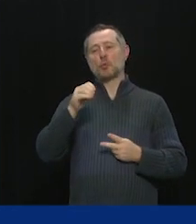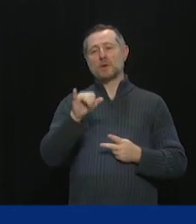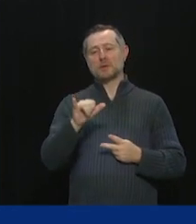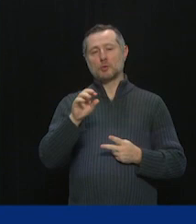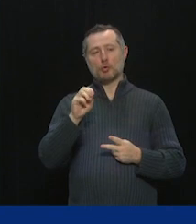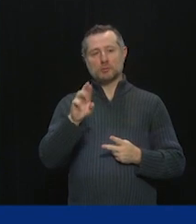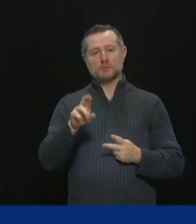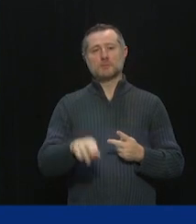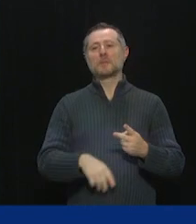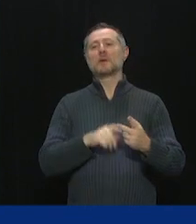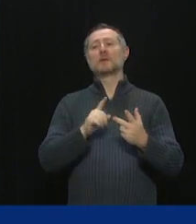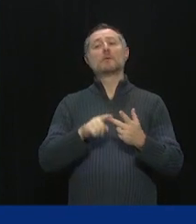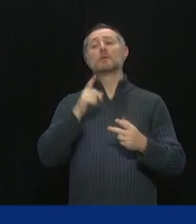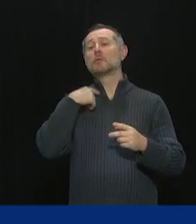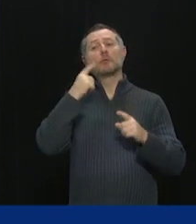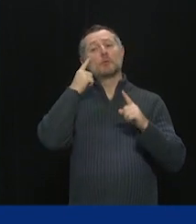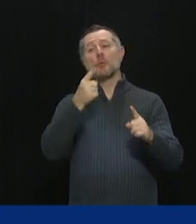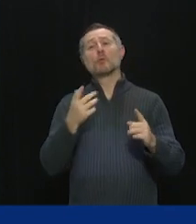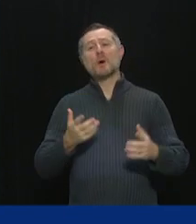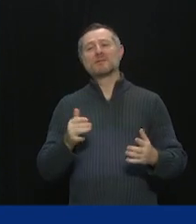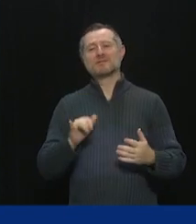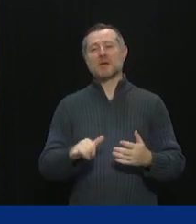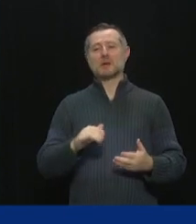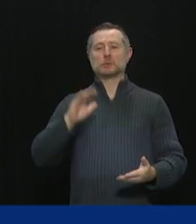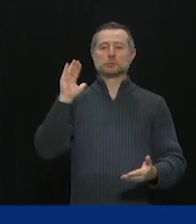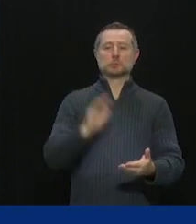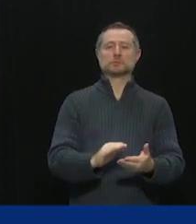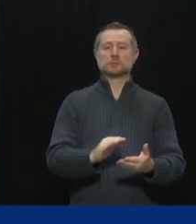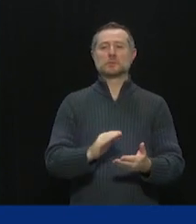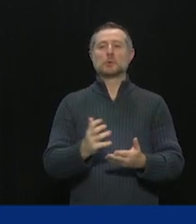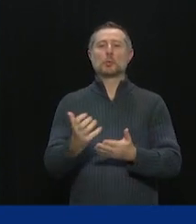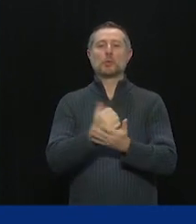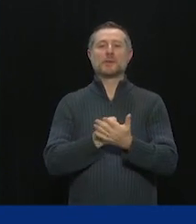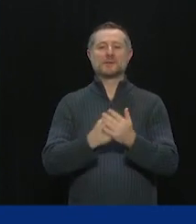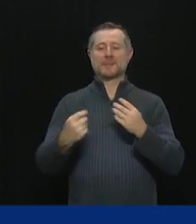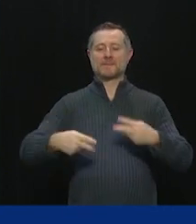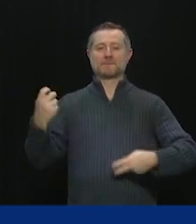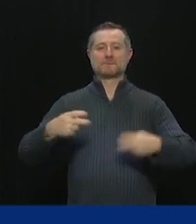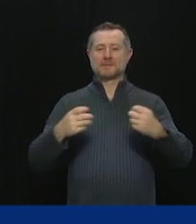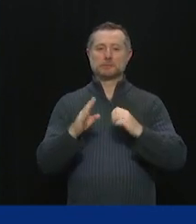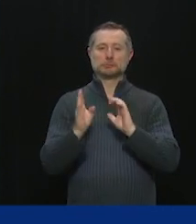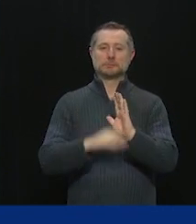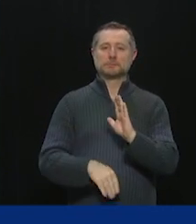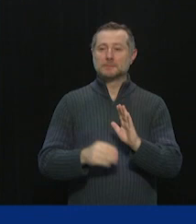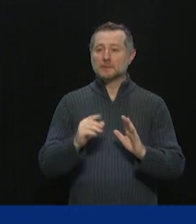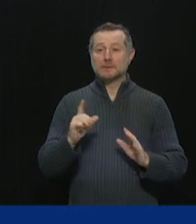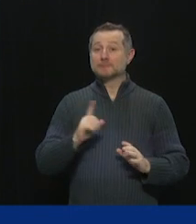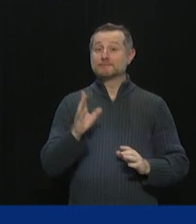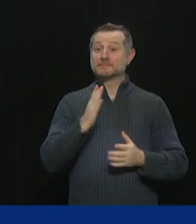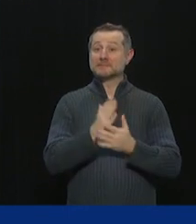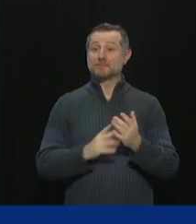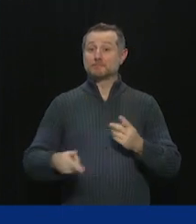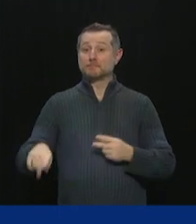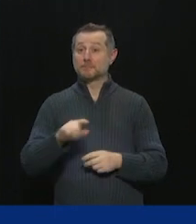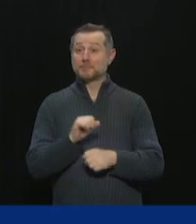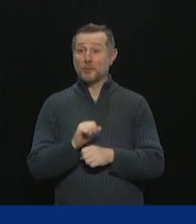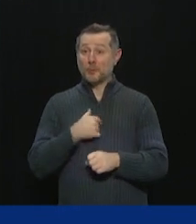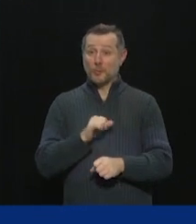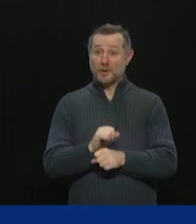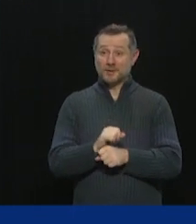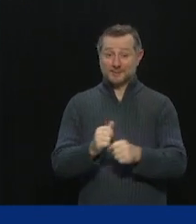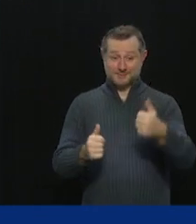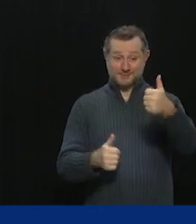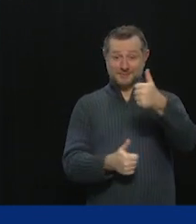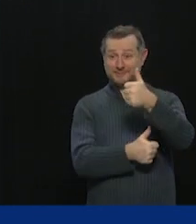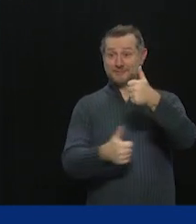against wage theft. What I'm talking about is there are unscrupulous people out there who take advantage of others and do not pay them